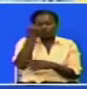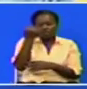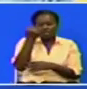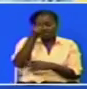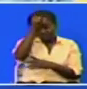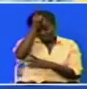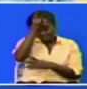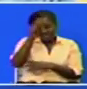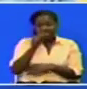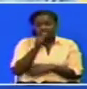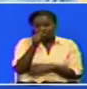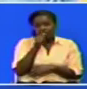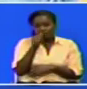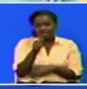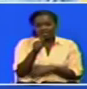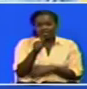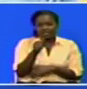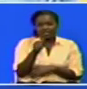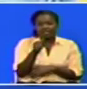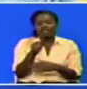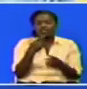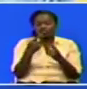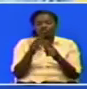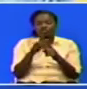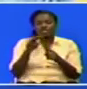just been speaking to Member of Parliament from Mumias East,